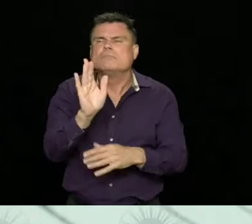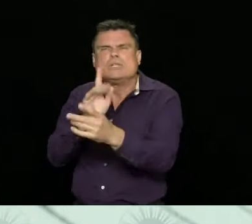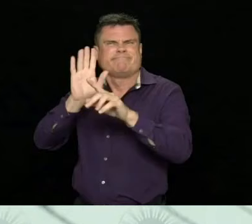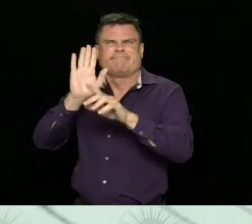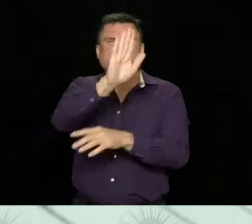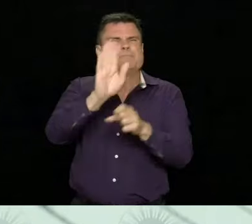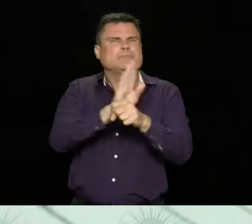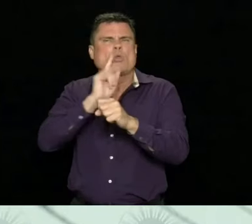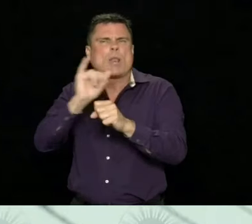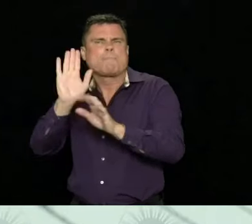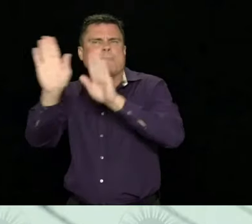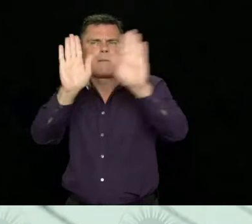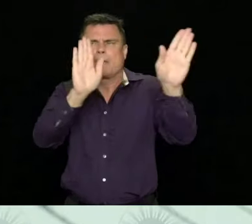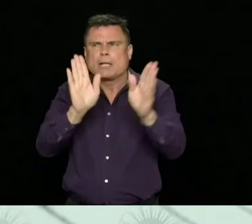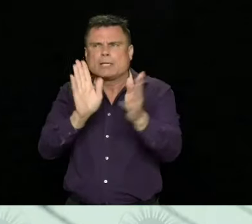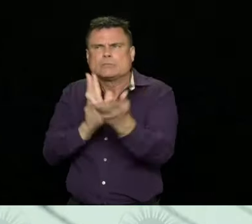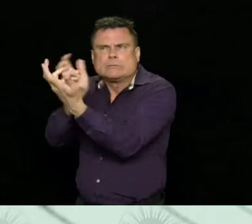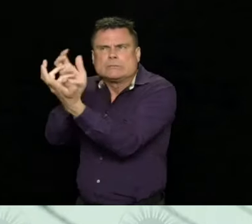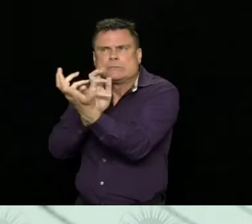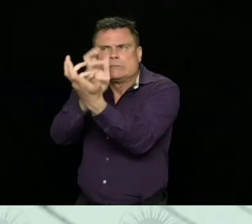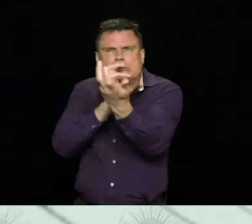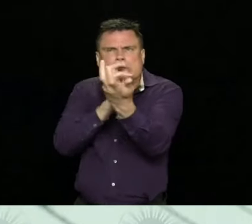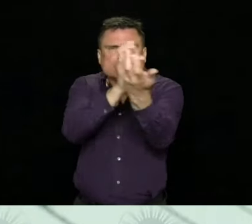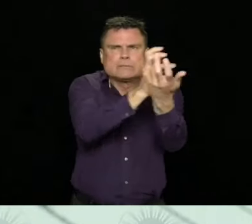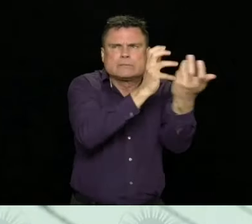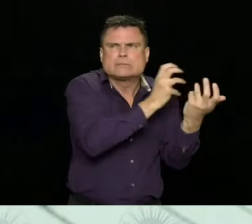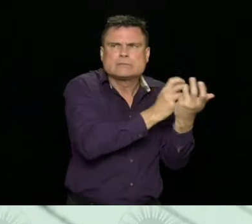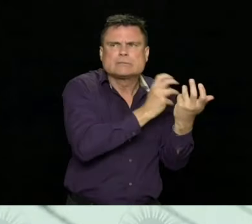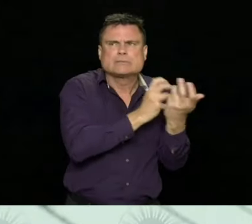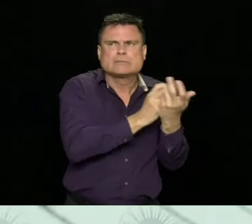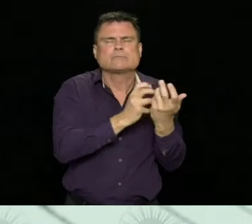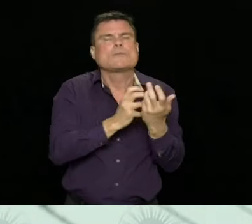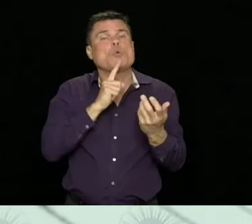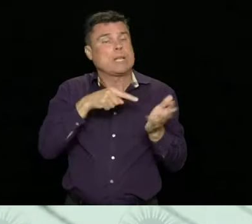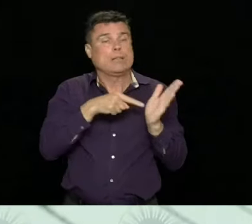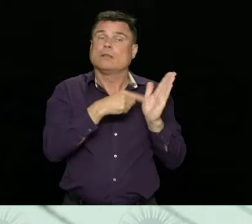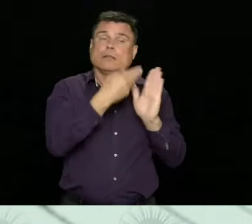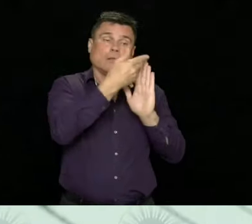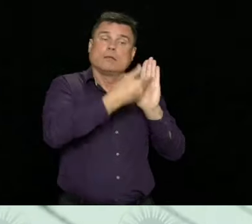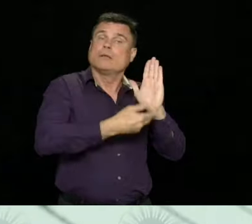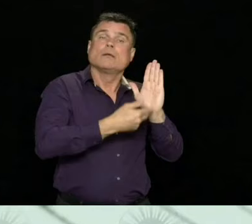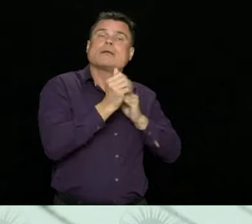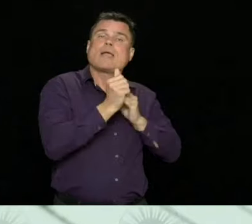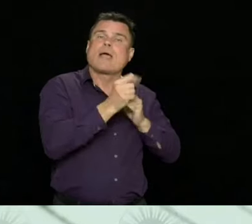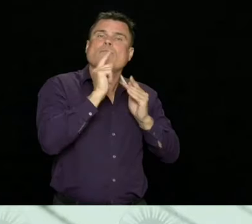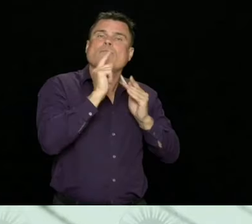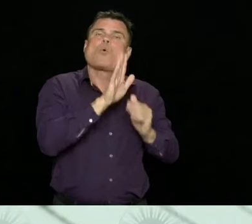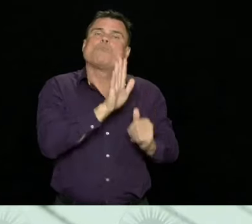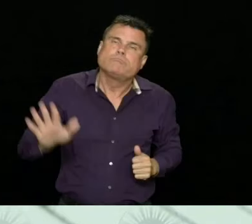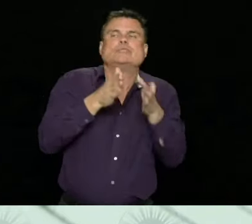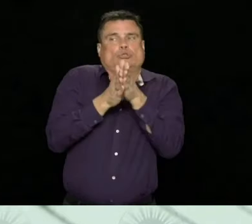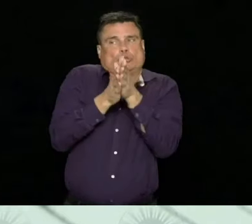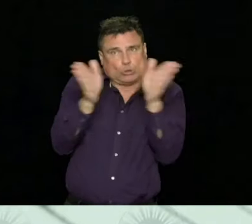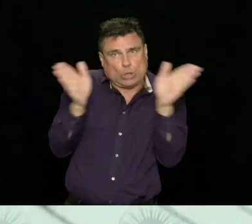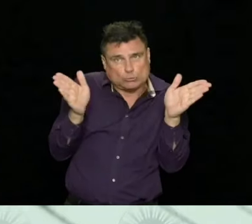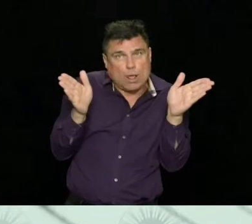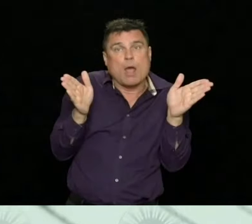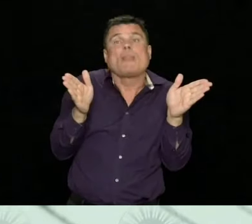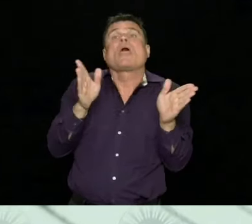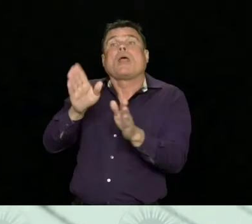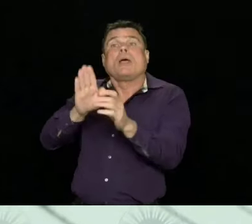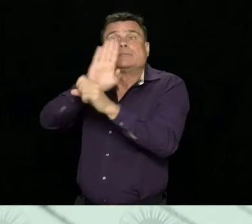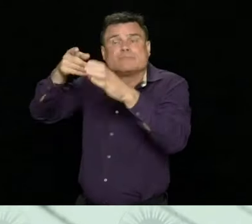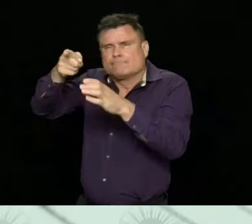same entrepreneurial spirit that's shown throughout the epidemic, like the distilleries that pivoted to manufacturing